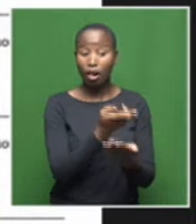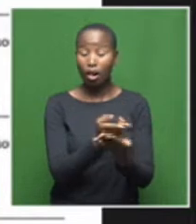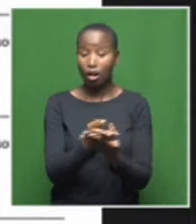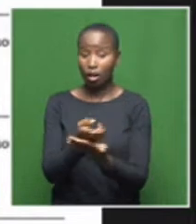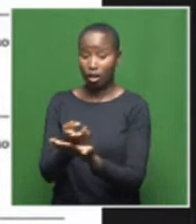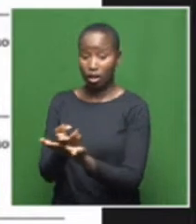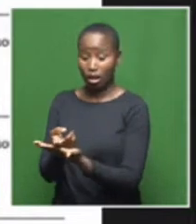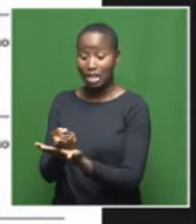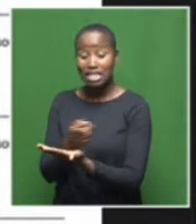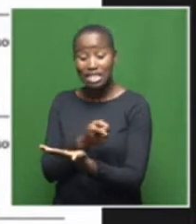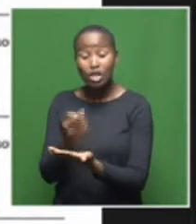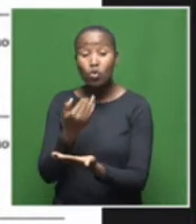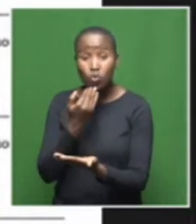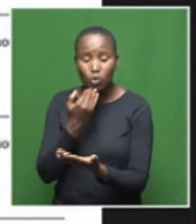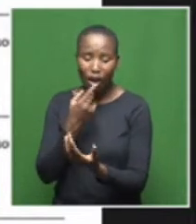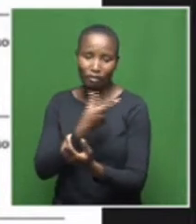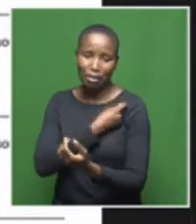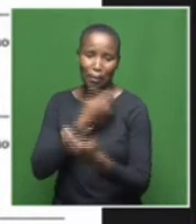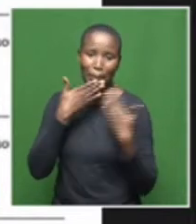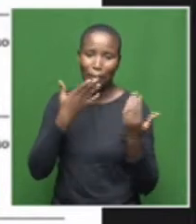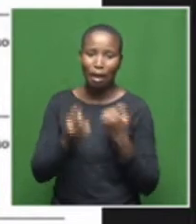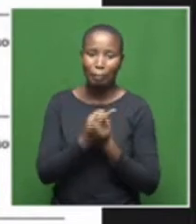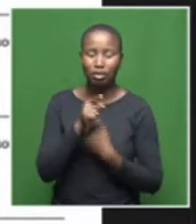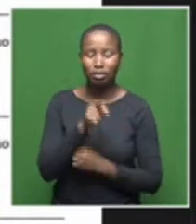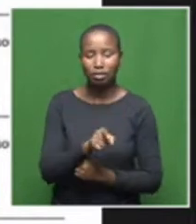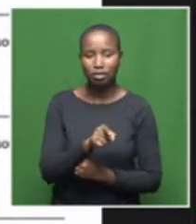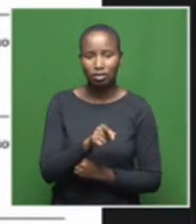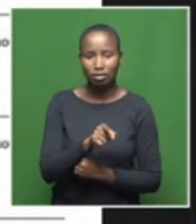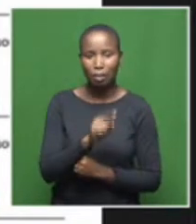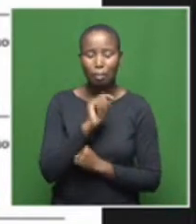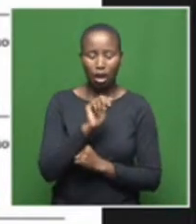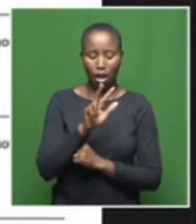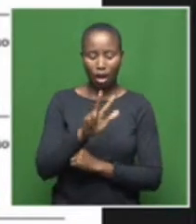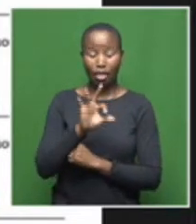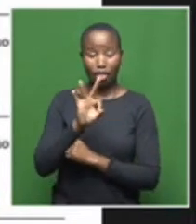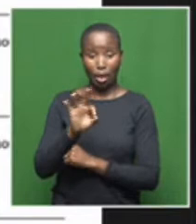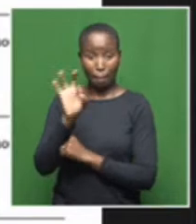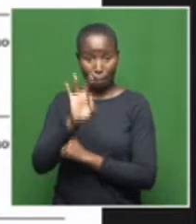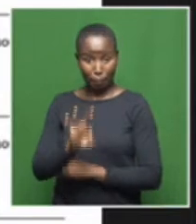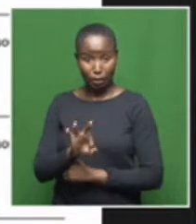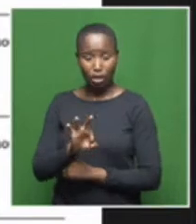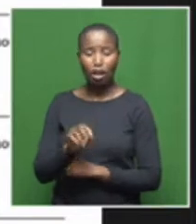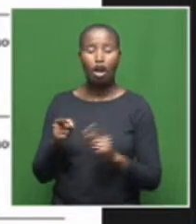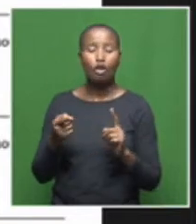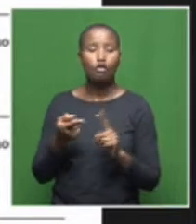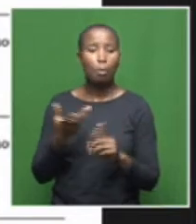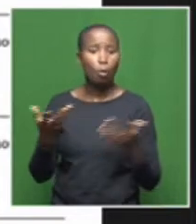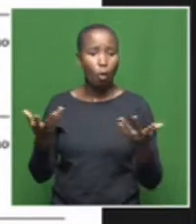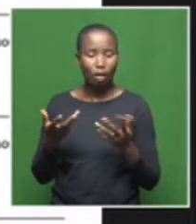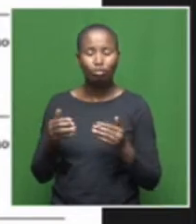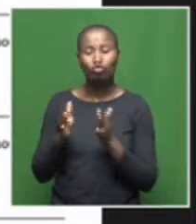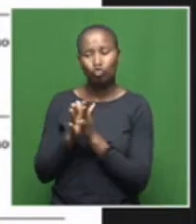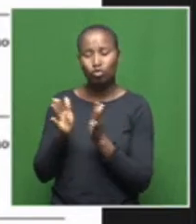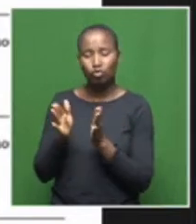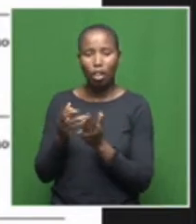are those of unvaccinated people. 83% of the admissions are in general wards,